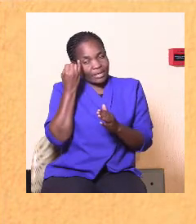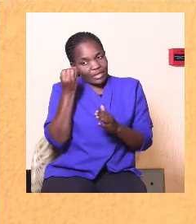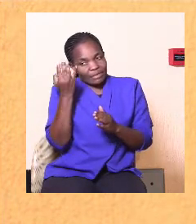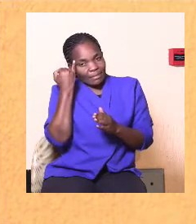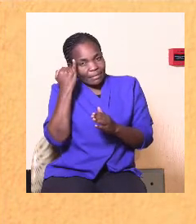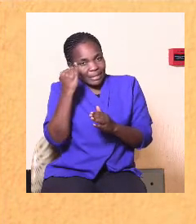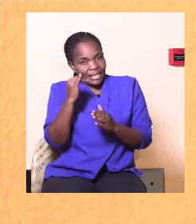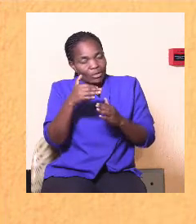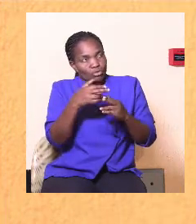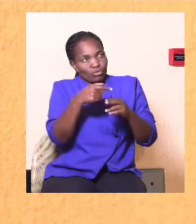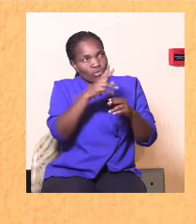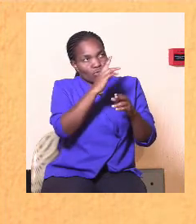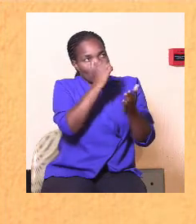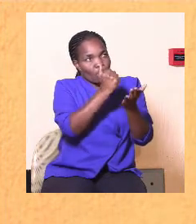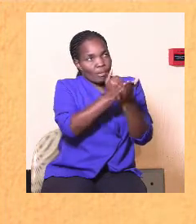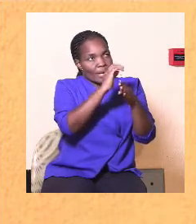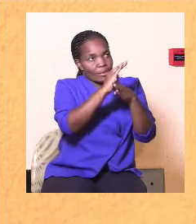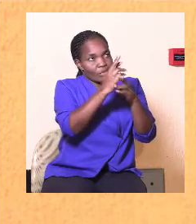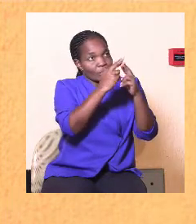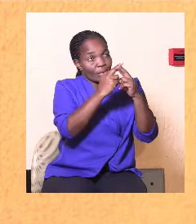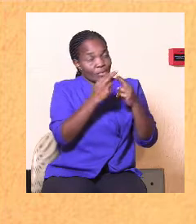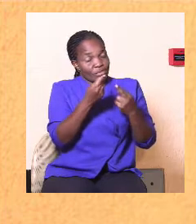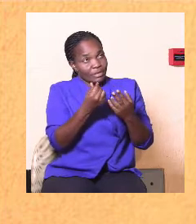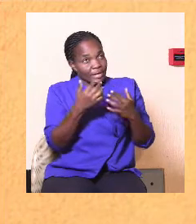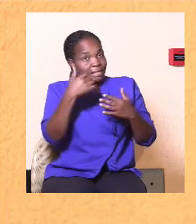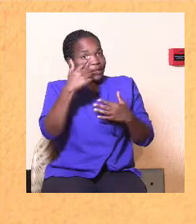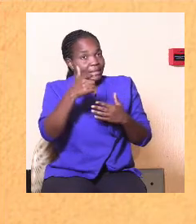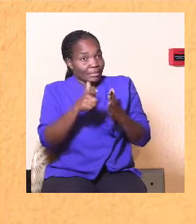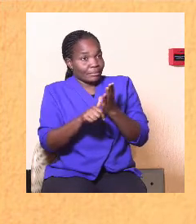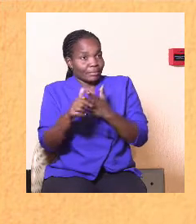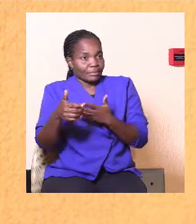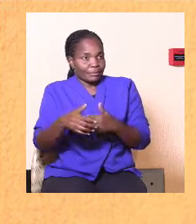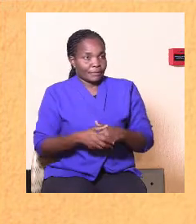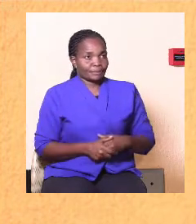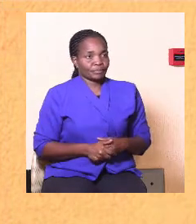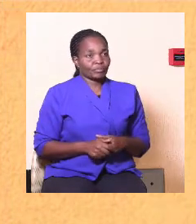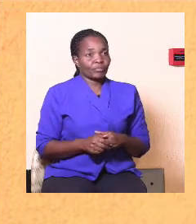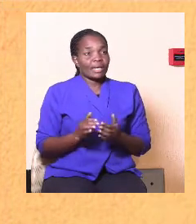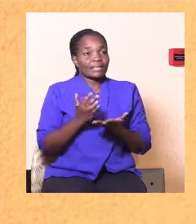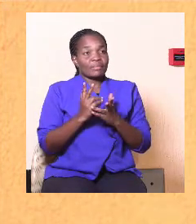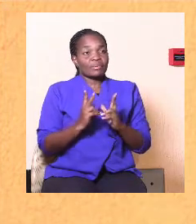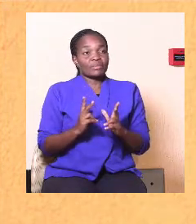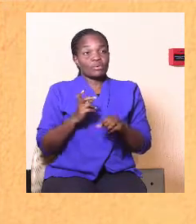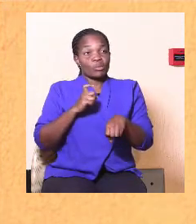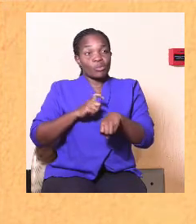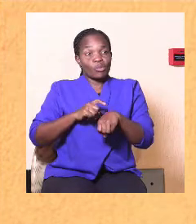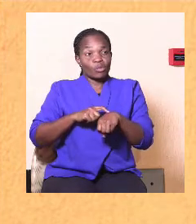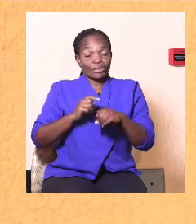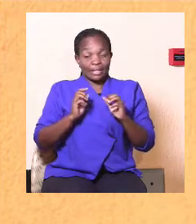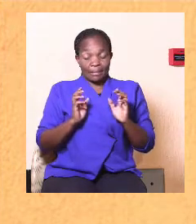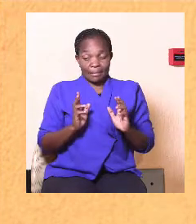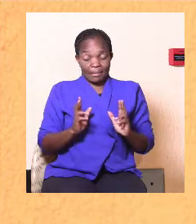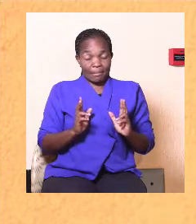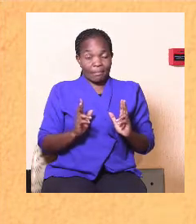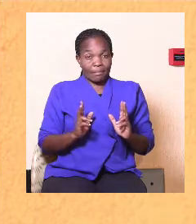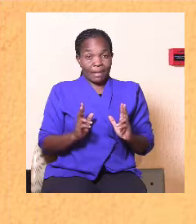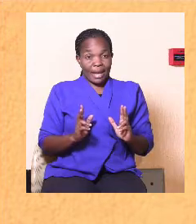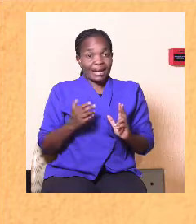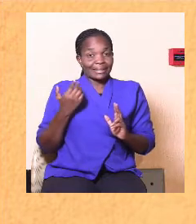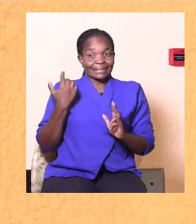subsidy for people who have lost income, who have lost their jobs in sectors that were